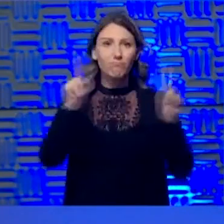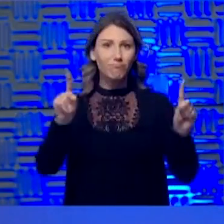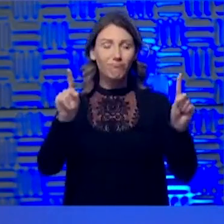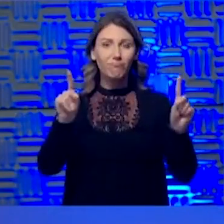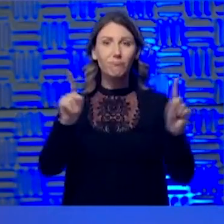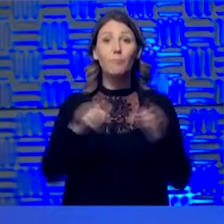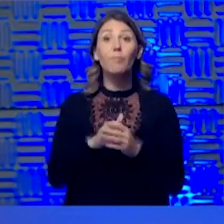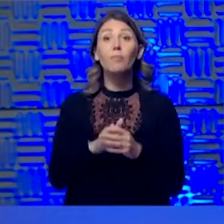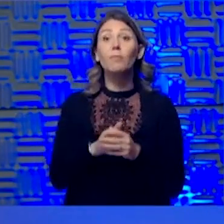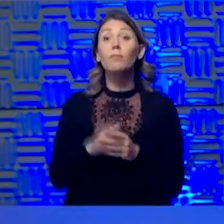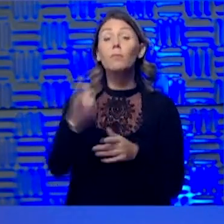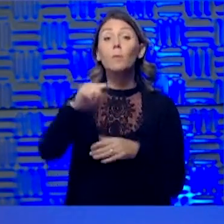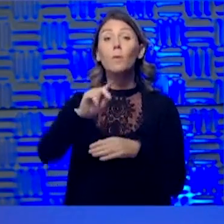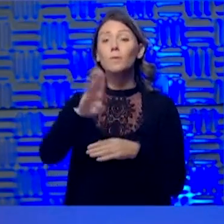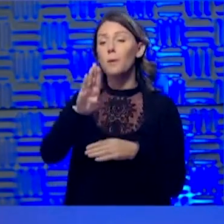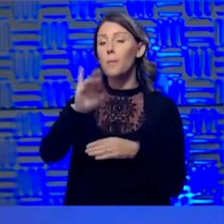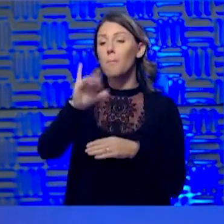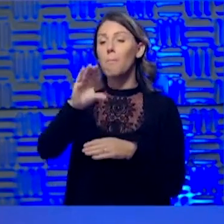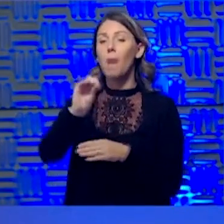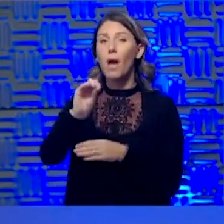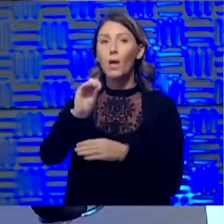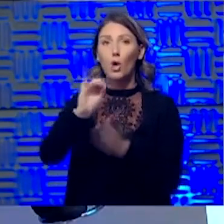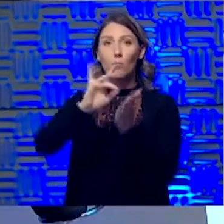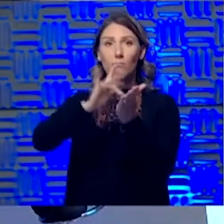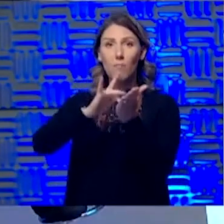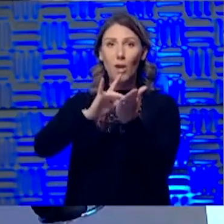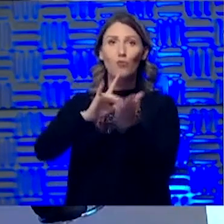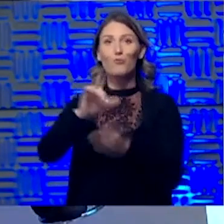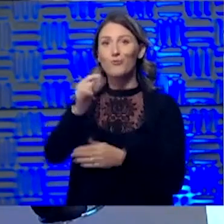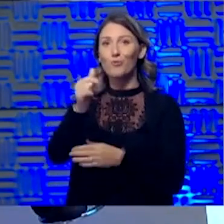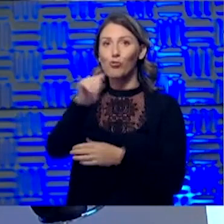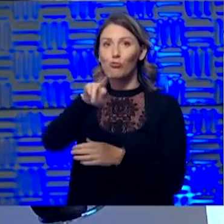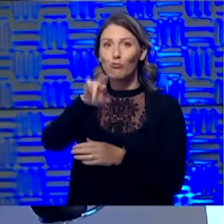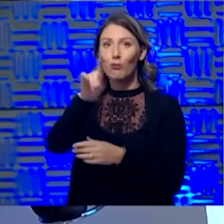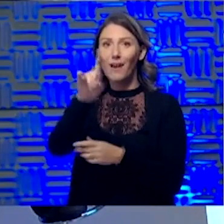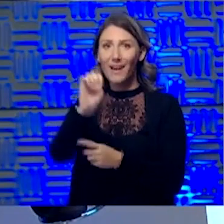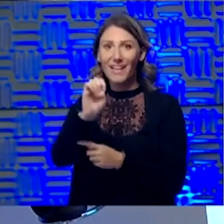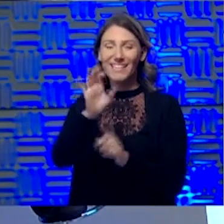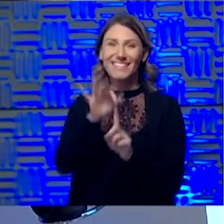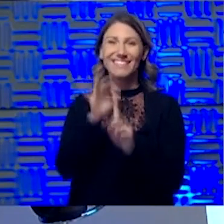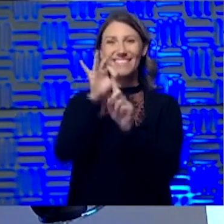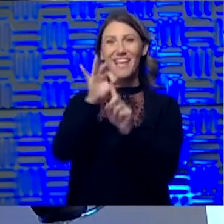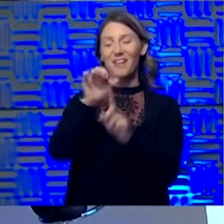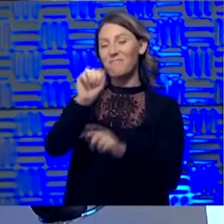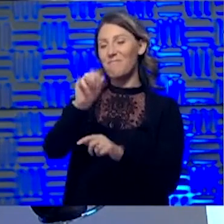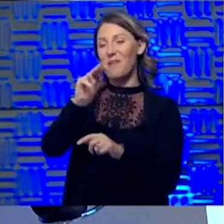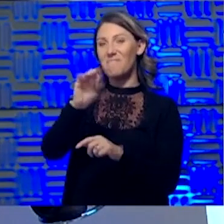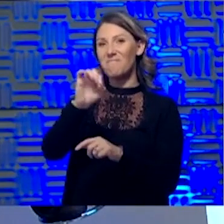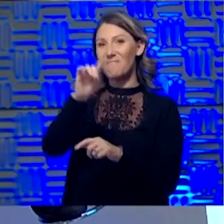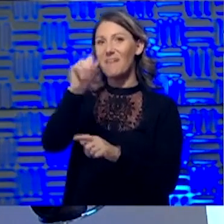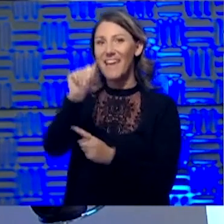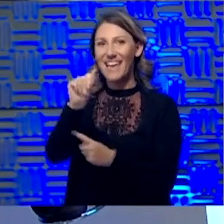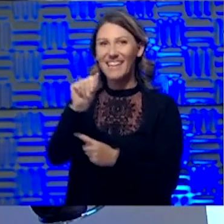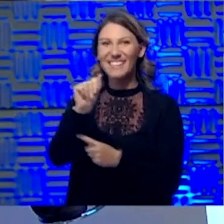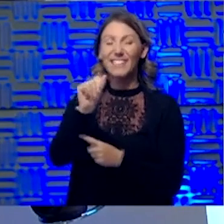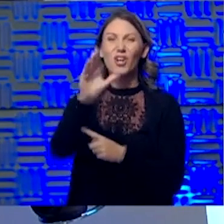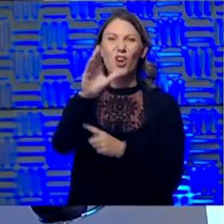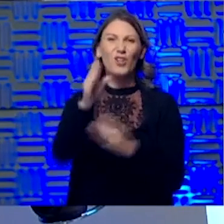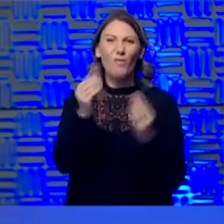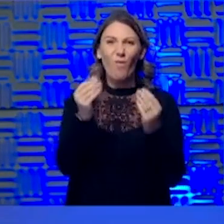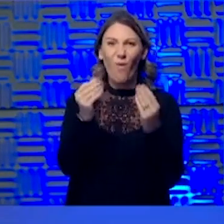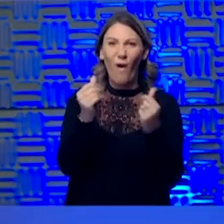are biomedical grade, except for Amanda's, which, It's the cool cloth mask. Get out right. But they are meant